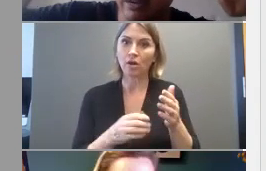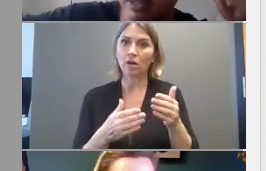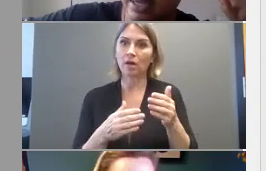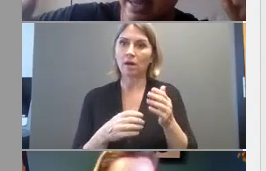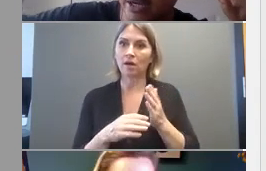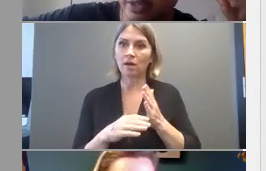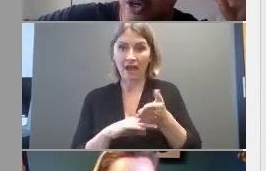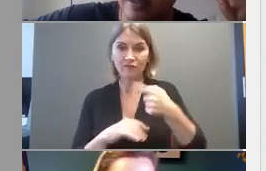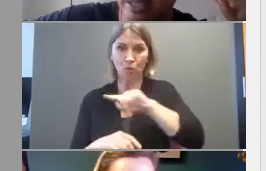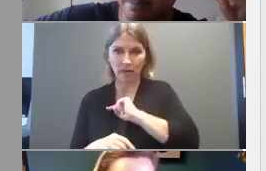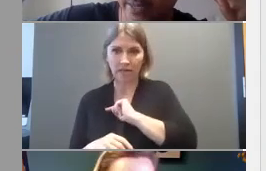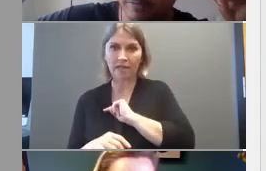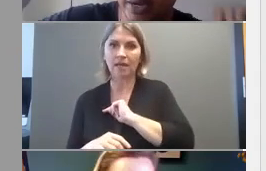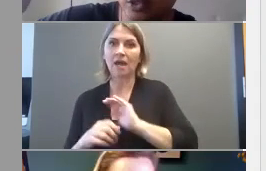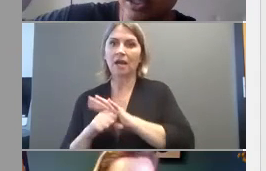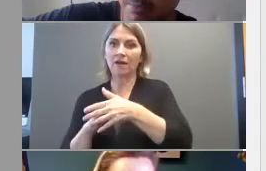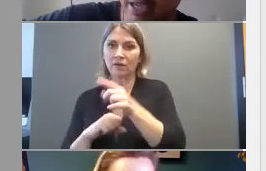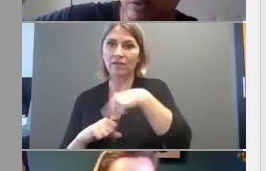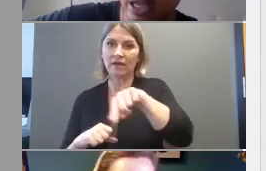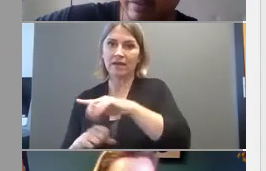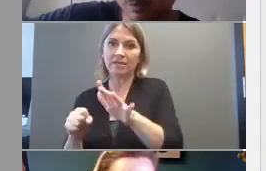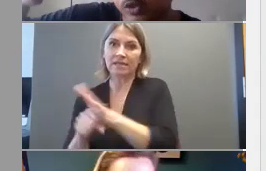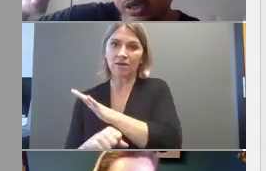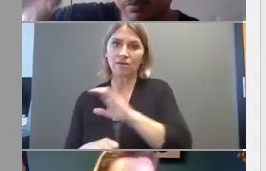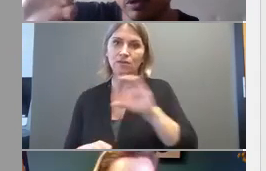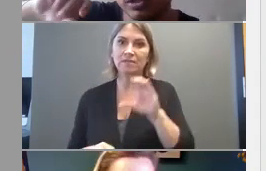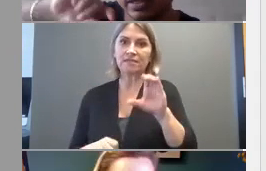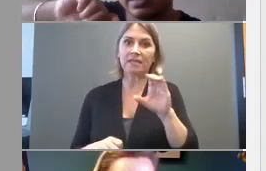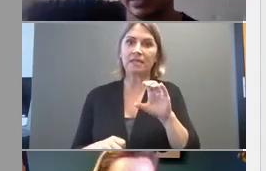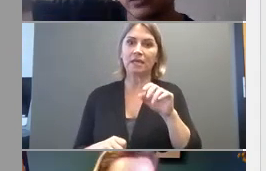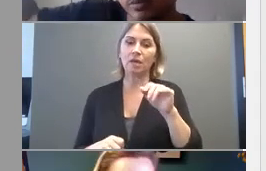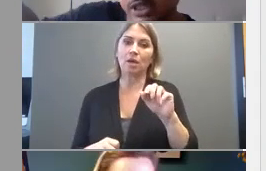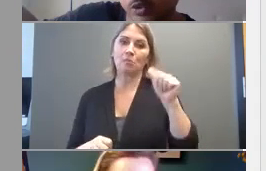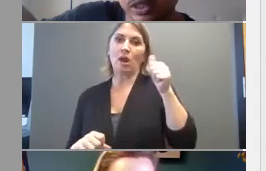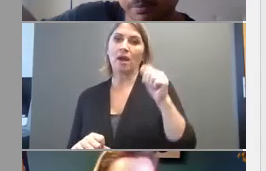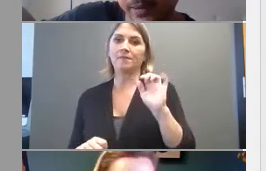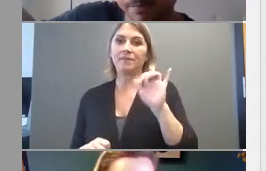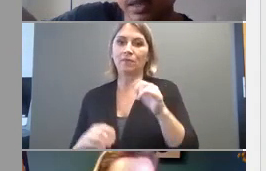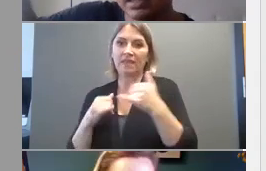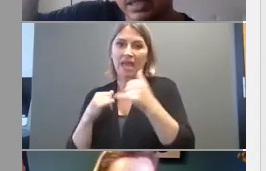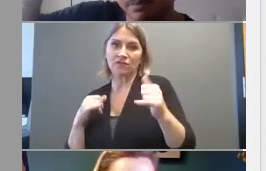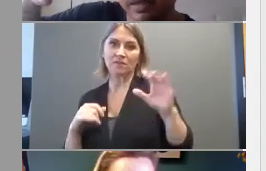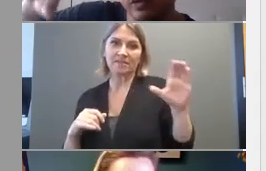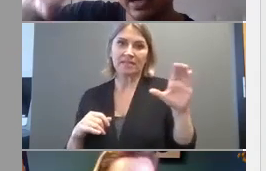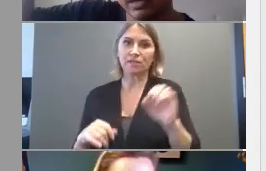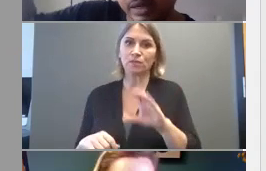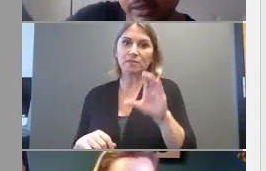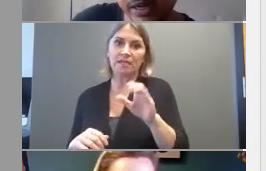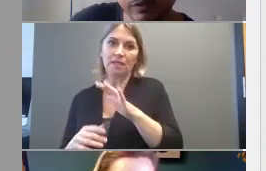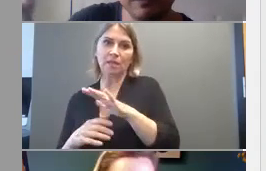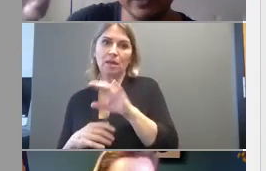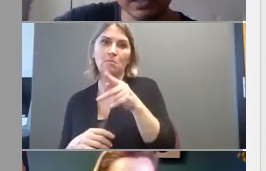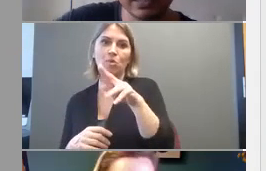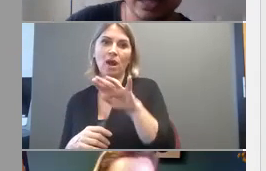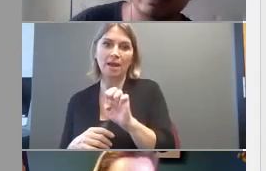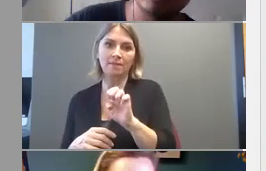after we cover the entirety of C prime, right? So C prime would have a post number because there is an edge from C to C prime. C prime would get